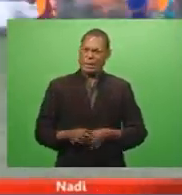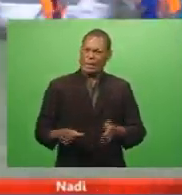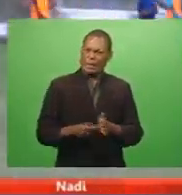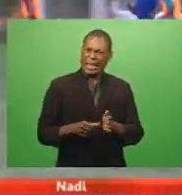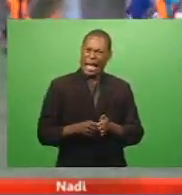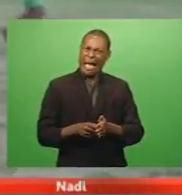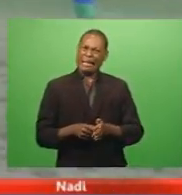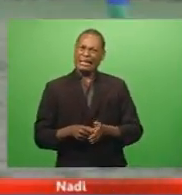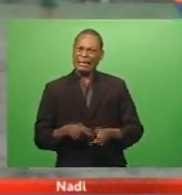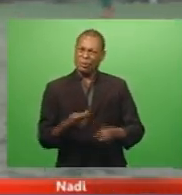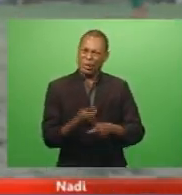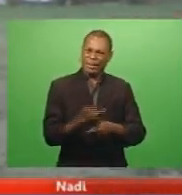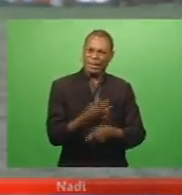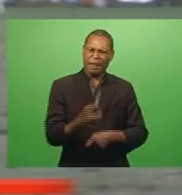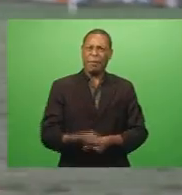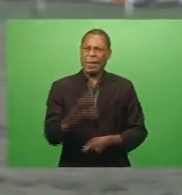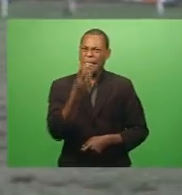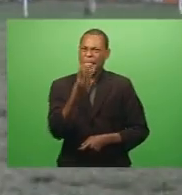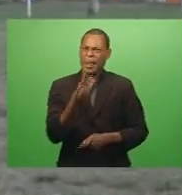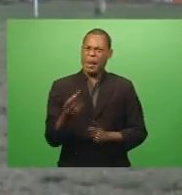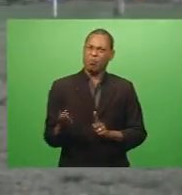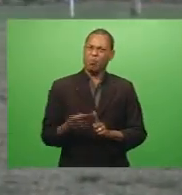get their 3 points on Sunday.